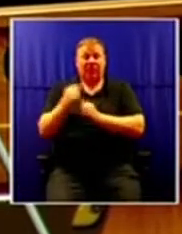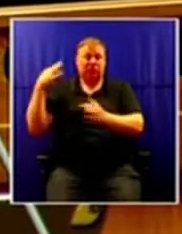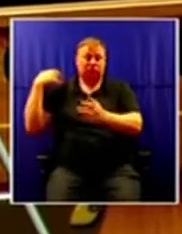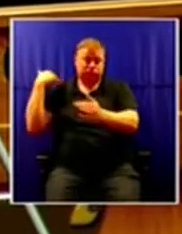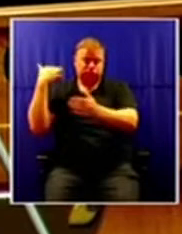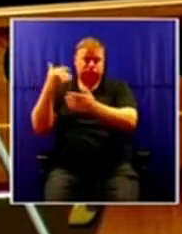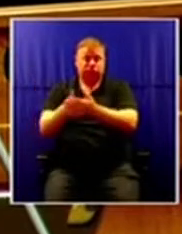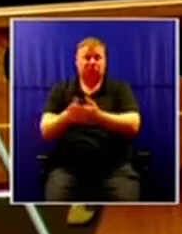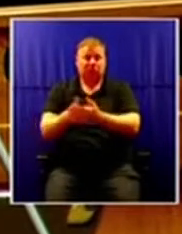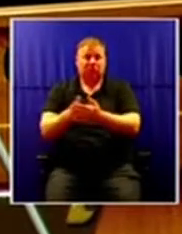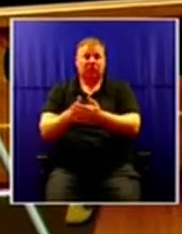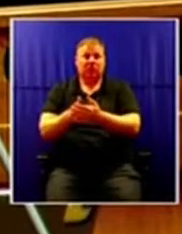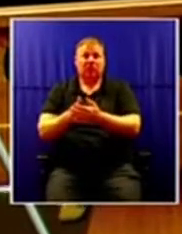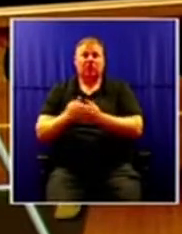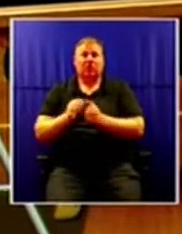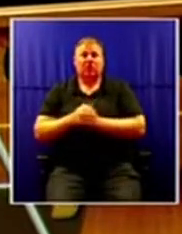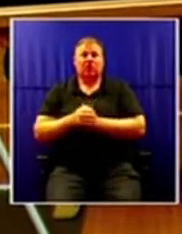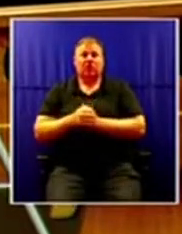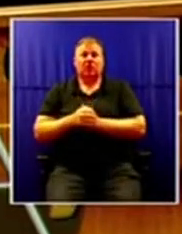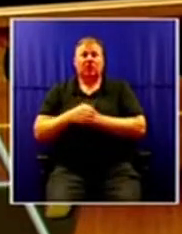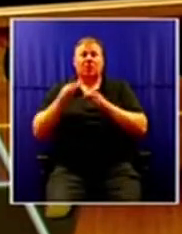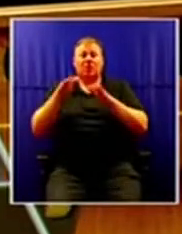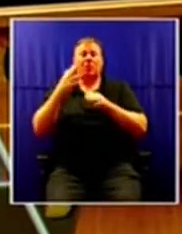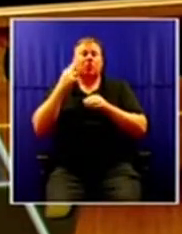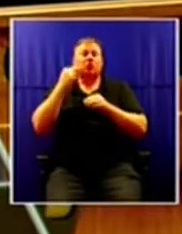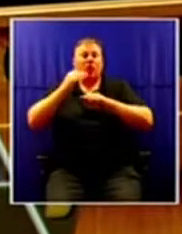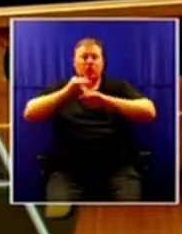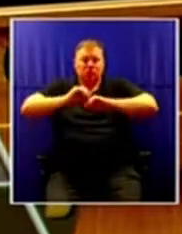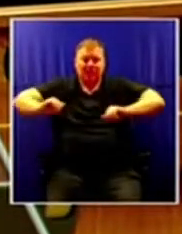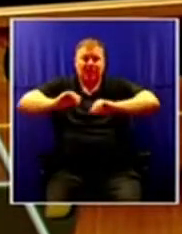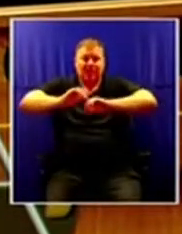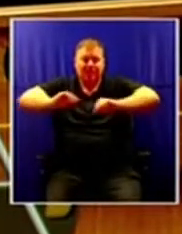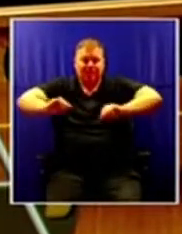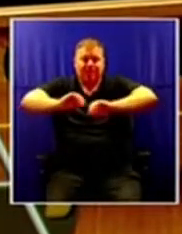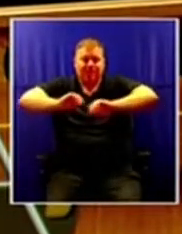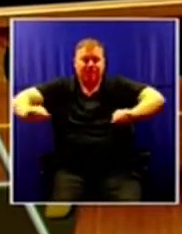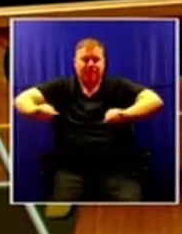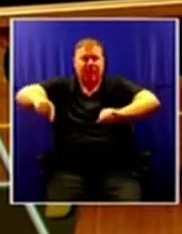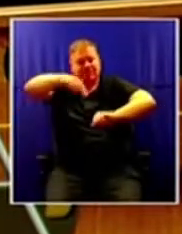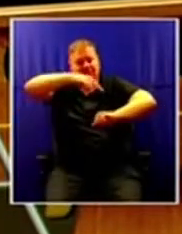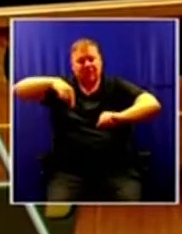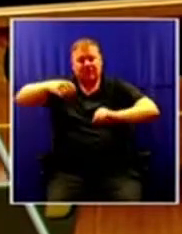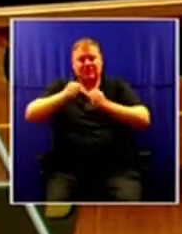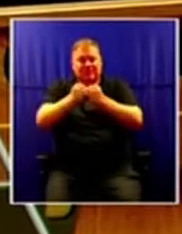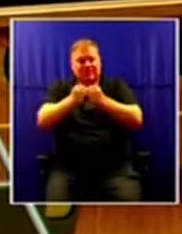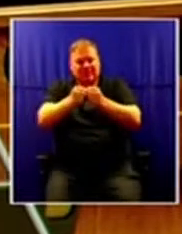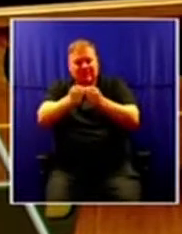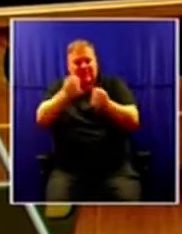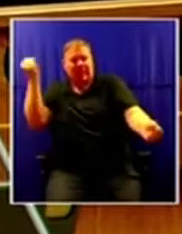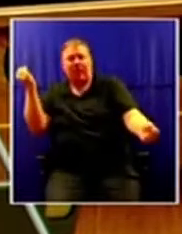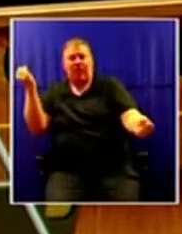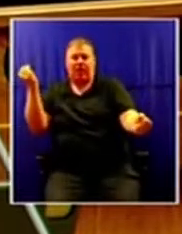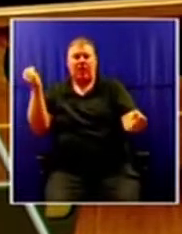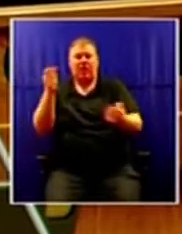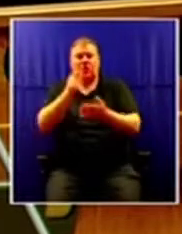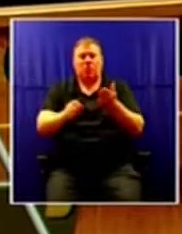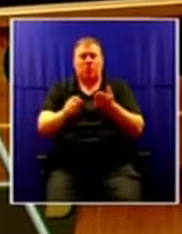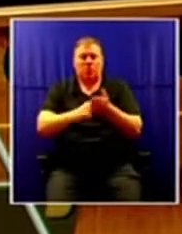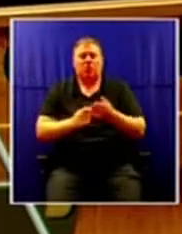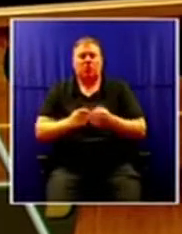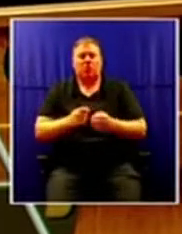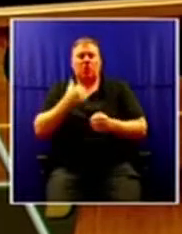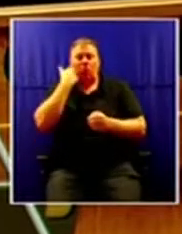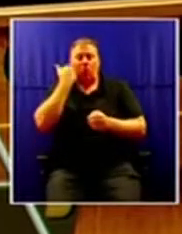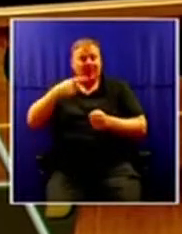have been those who have tried to divide us, to tear us apart, to turn us against